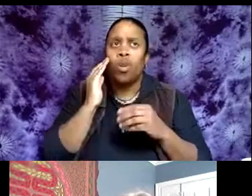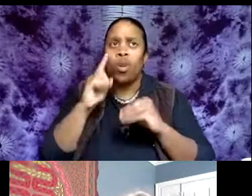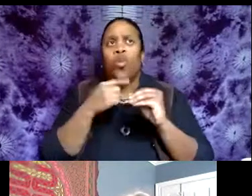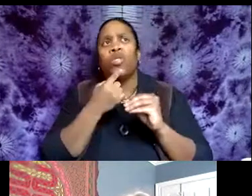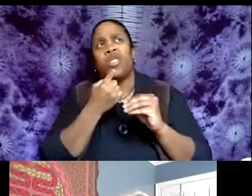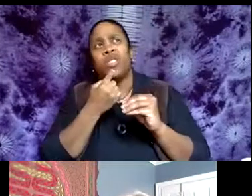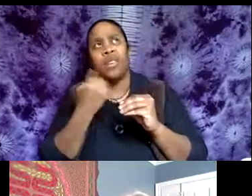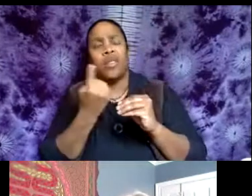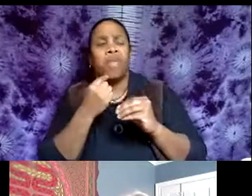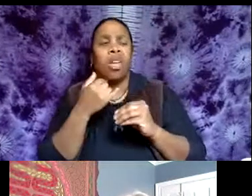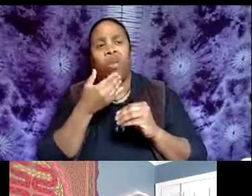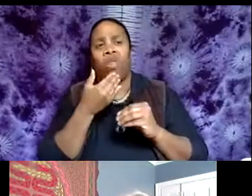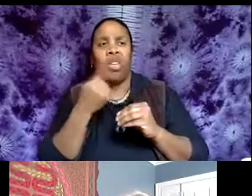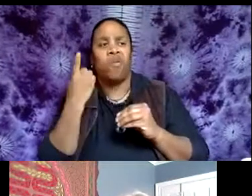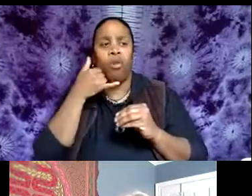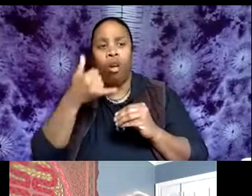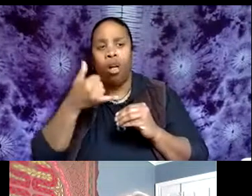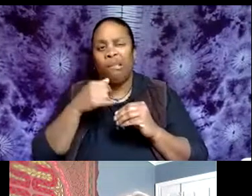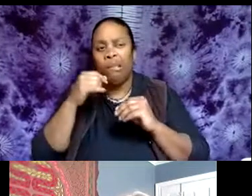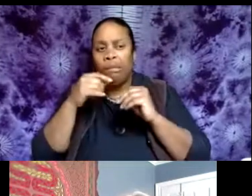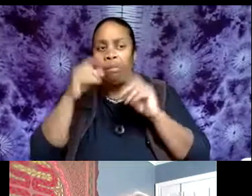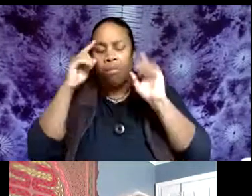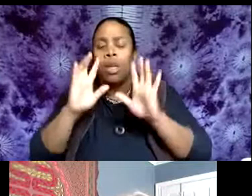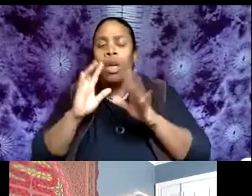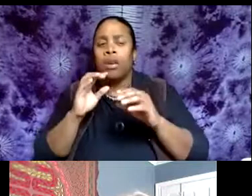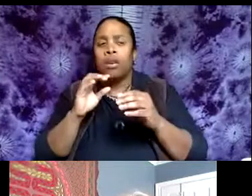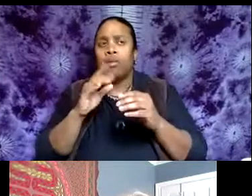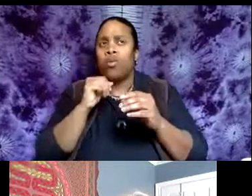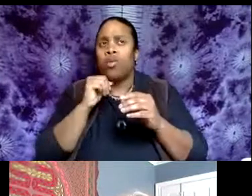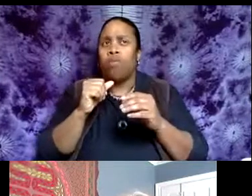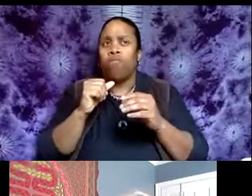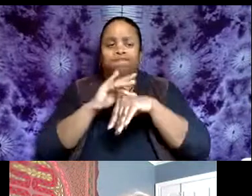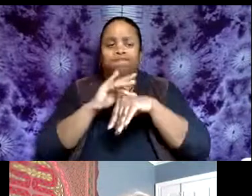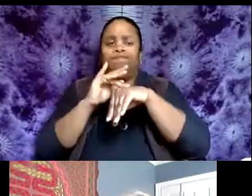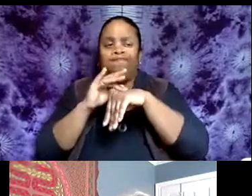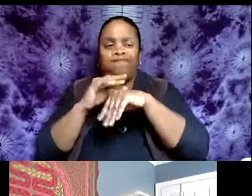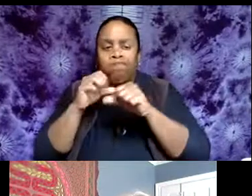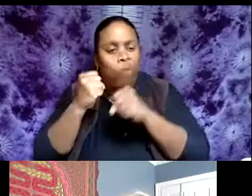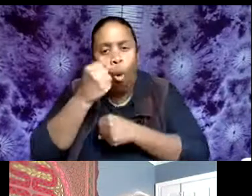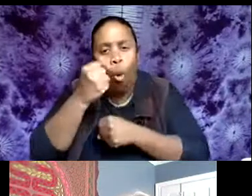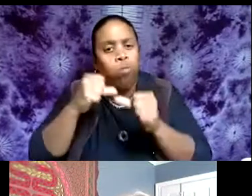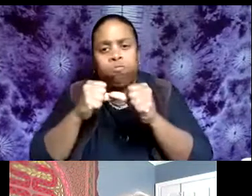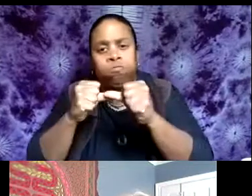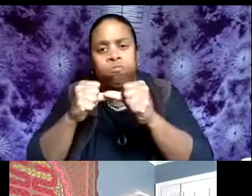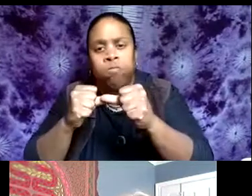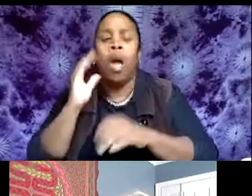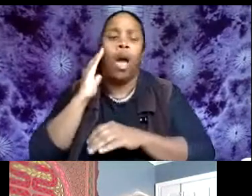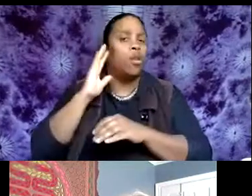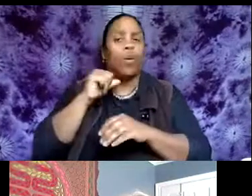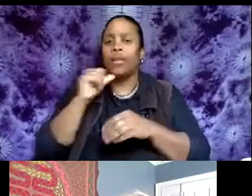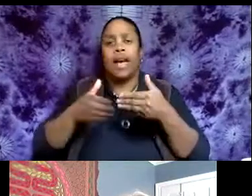and just sort of let Right. that stuff fall off of you as best you can. And like I said, I know it's not easy. I